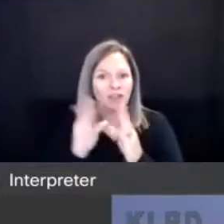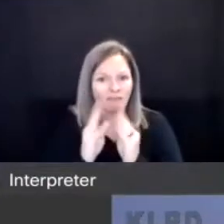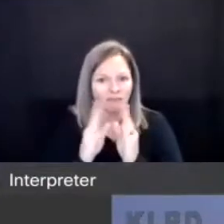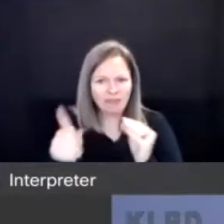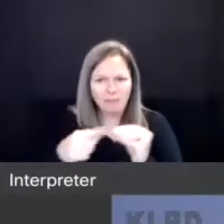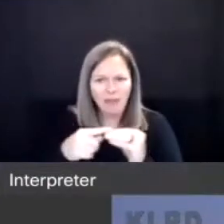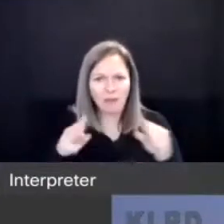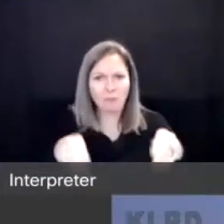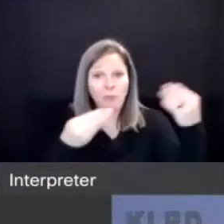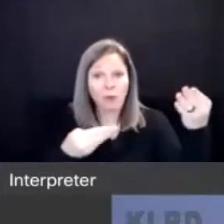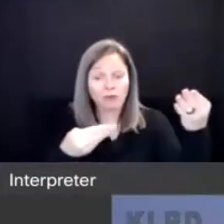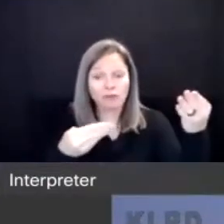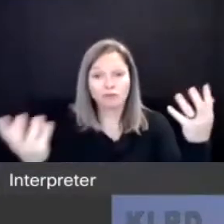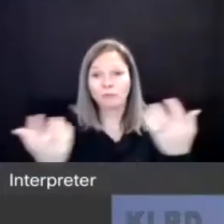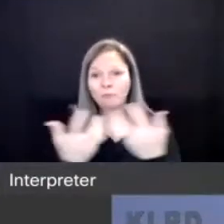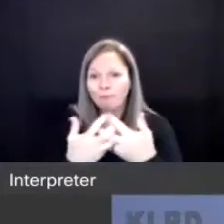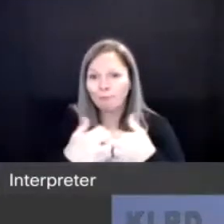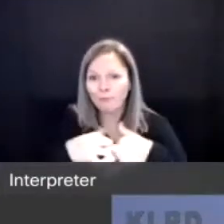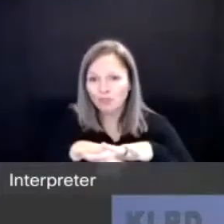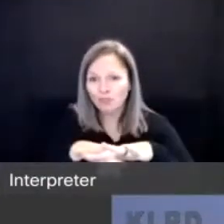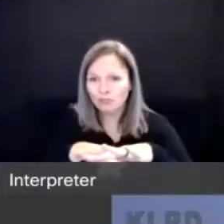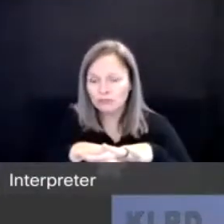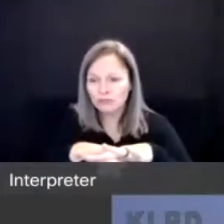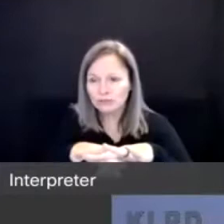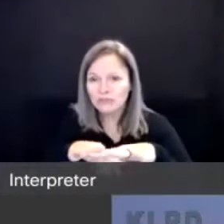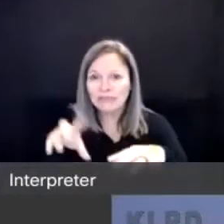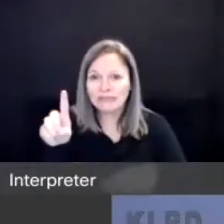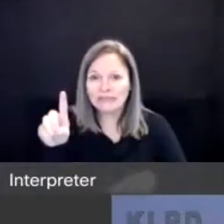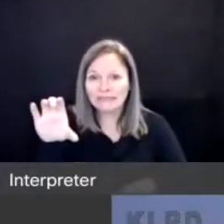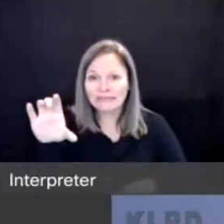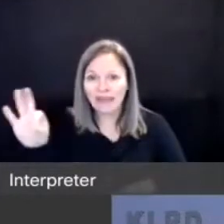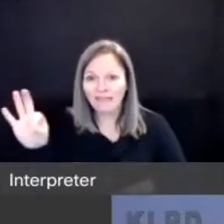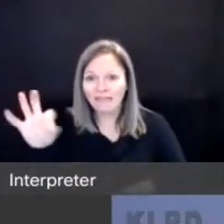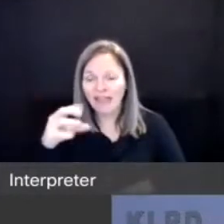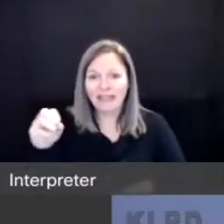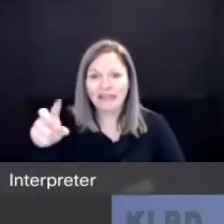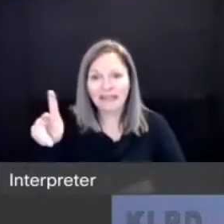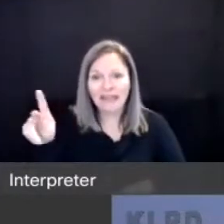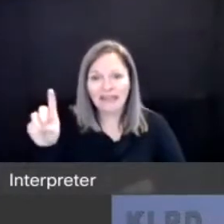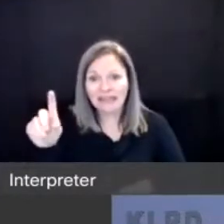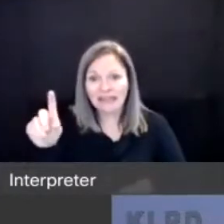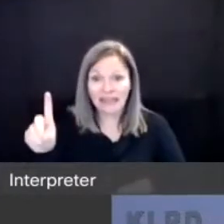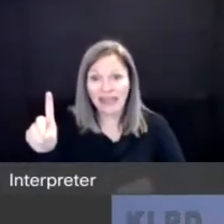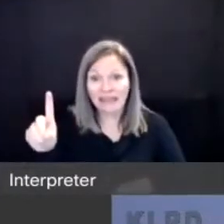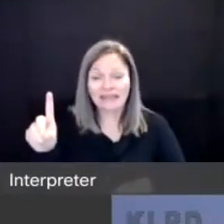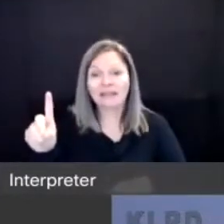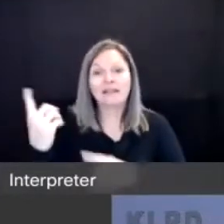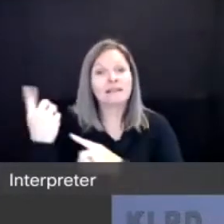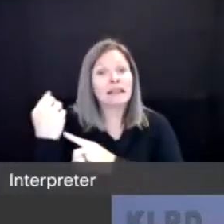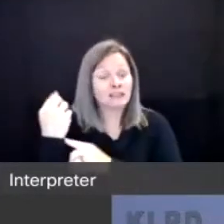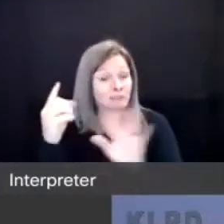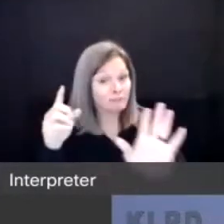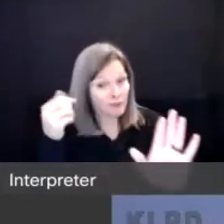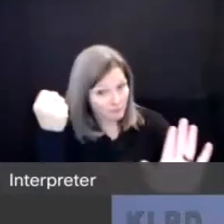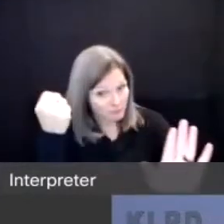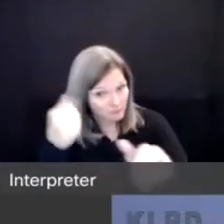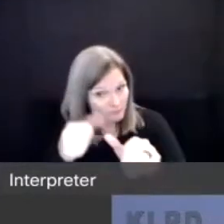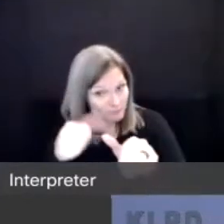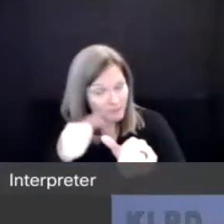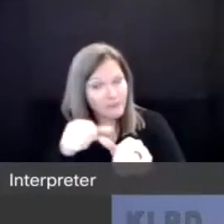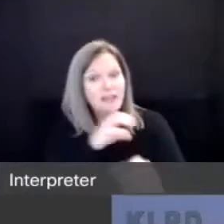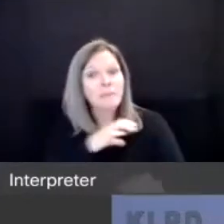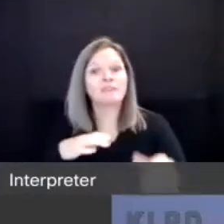to merge DCF and KDADS last year, and keep in mind that the